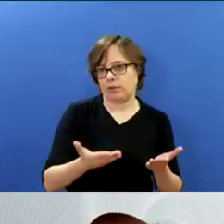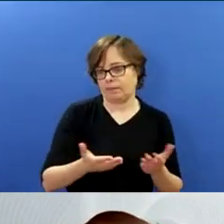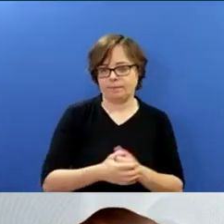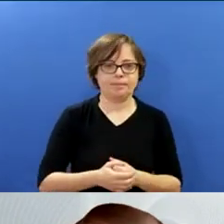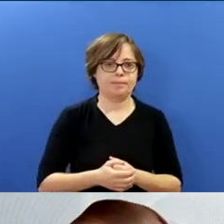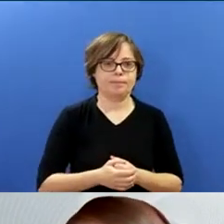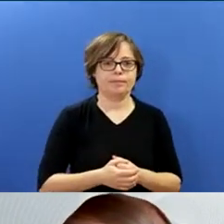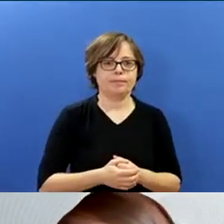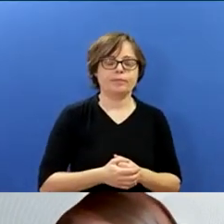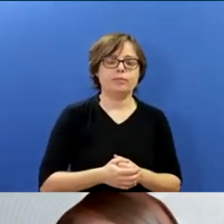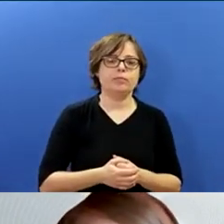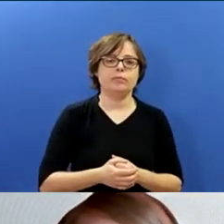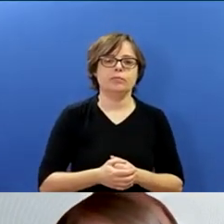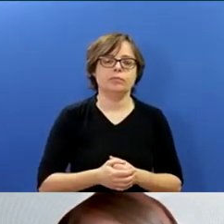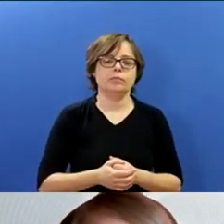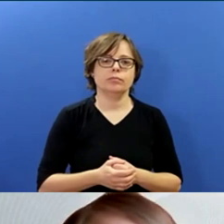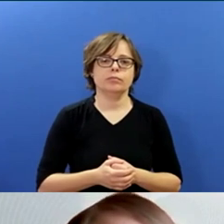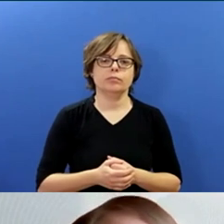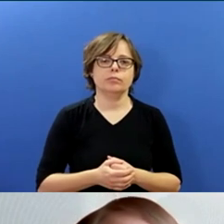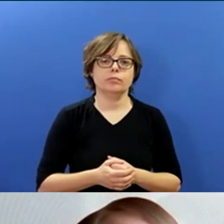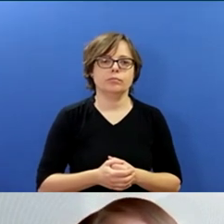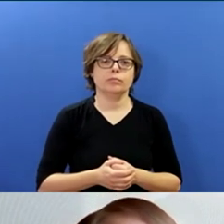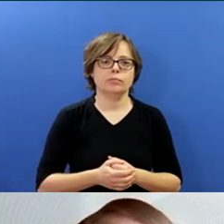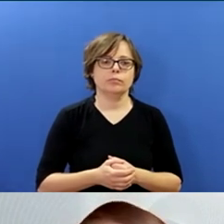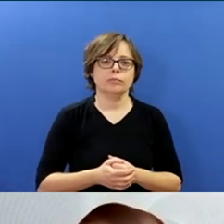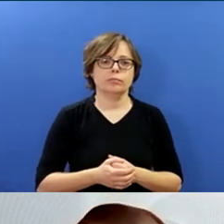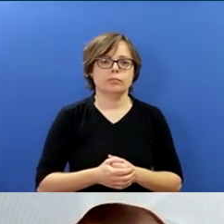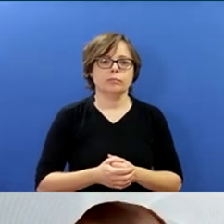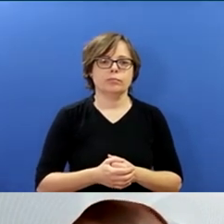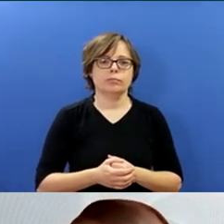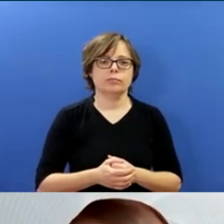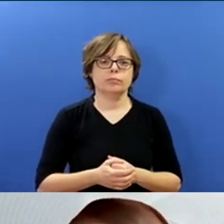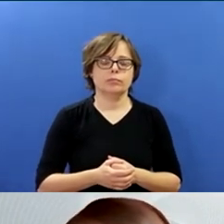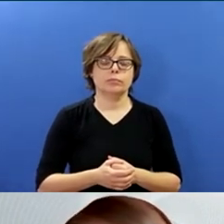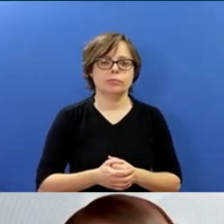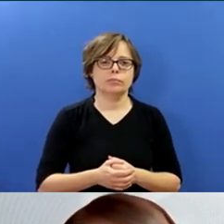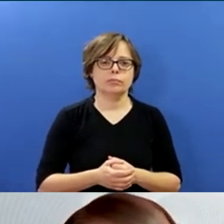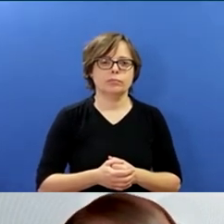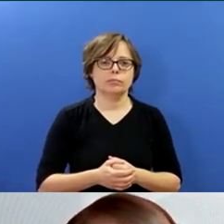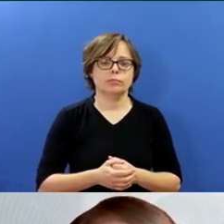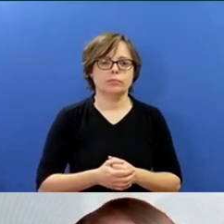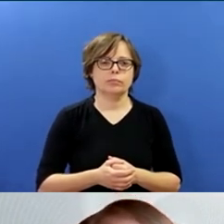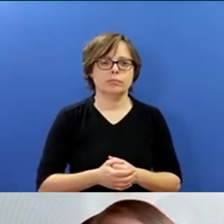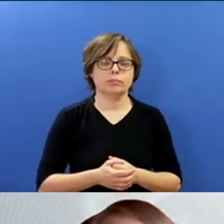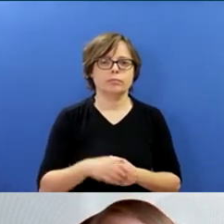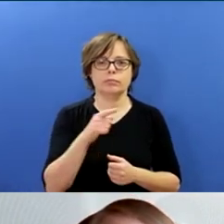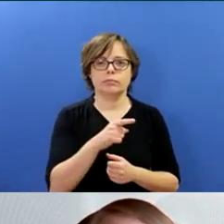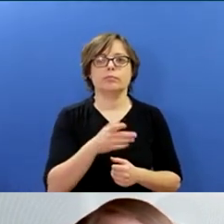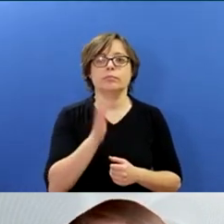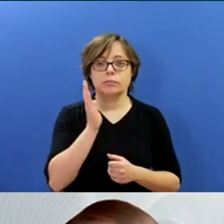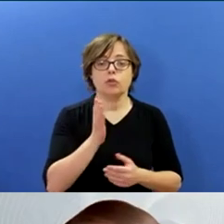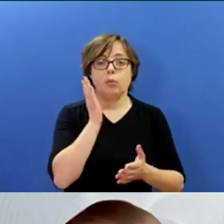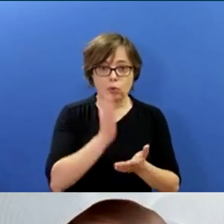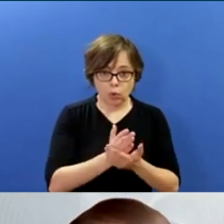Once we had identified the relevant houses and their owners, the city officially invited them to participate. With the